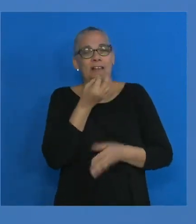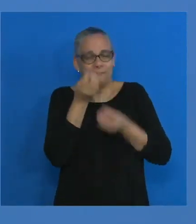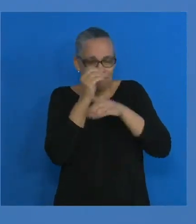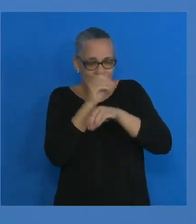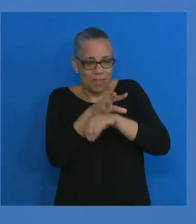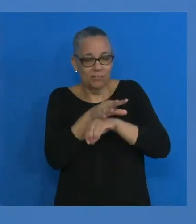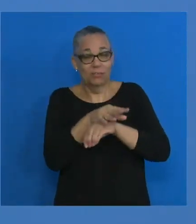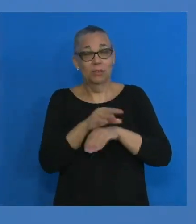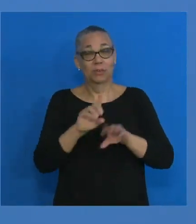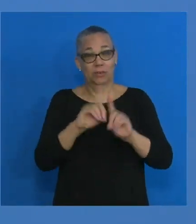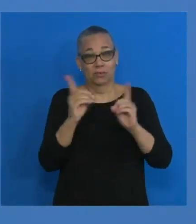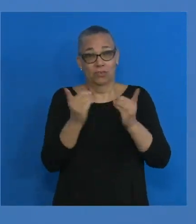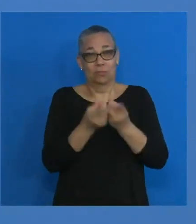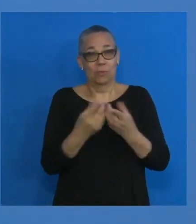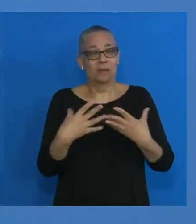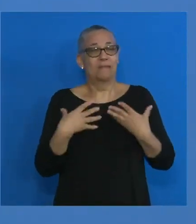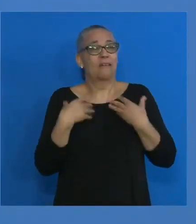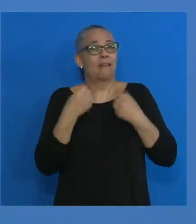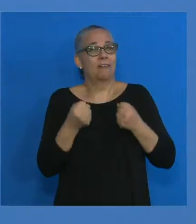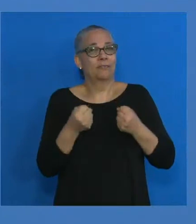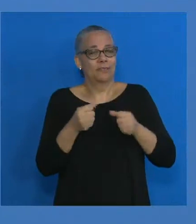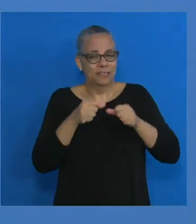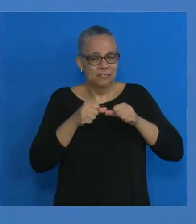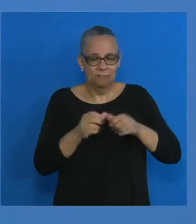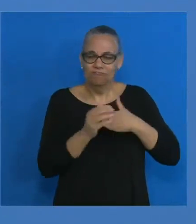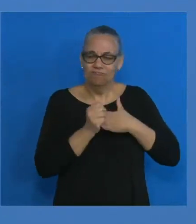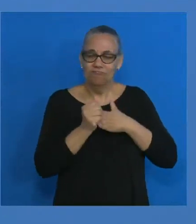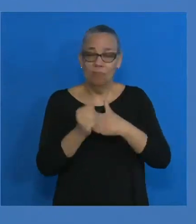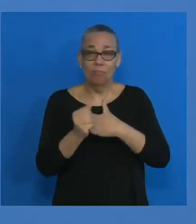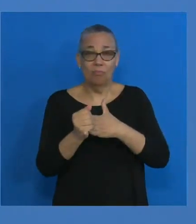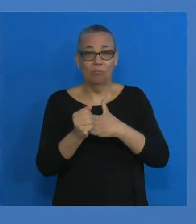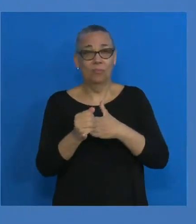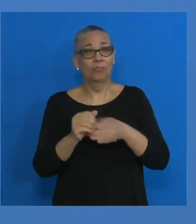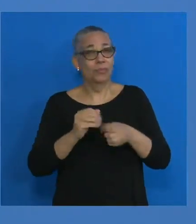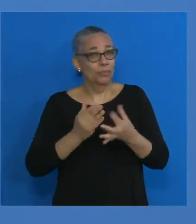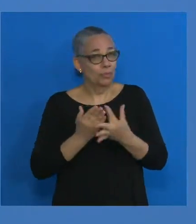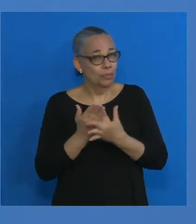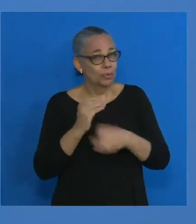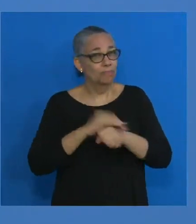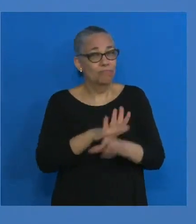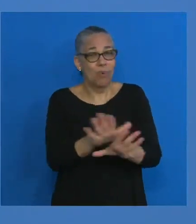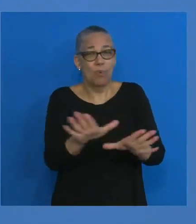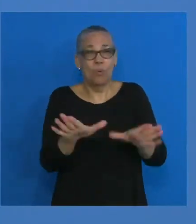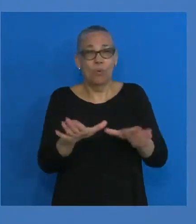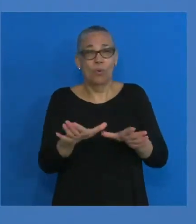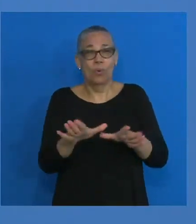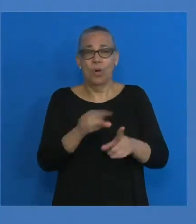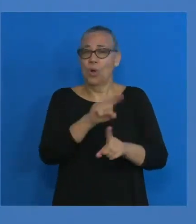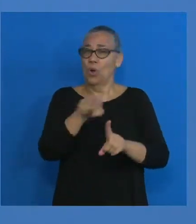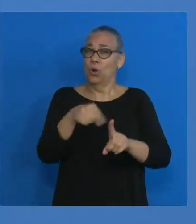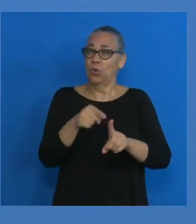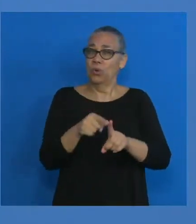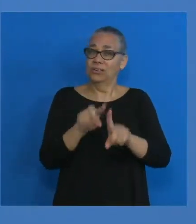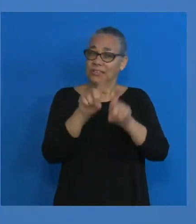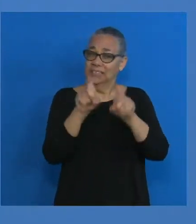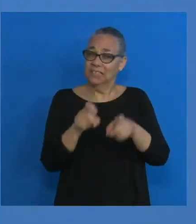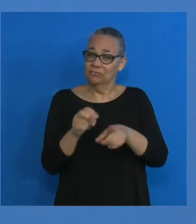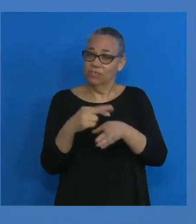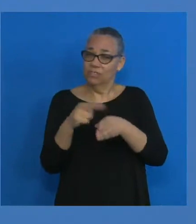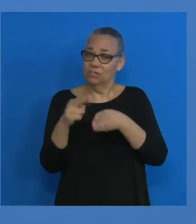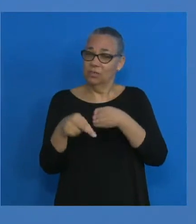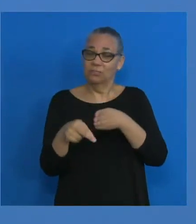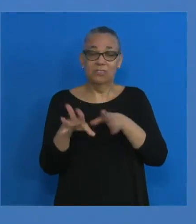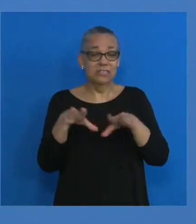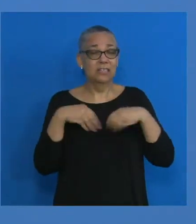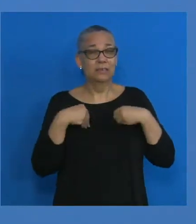Health to continue to guide us through this pandemic. When test results are received, we work in sync with the Ministry